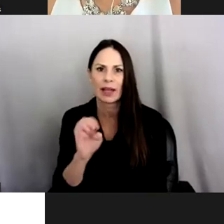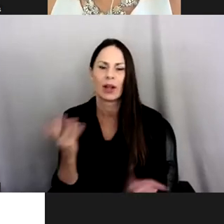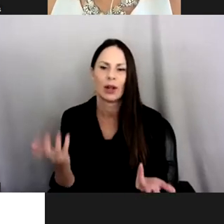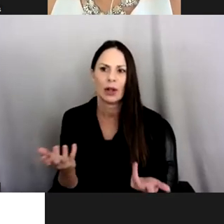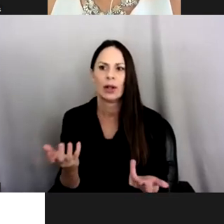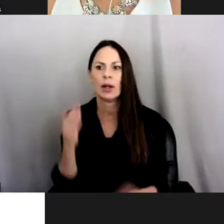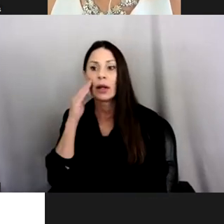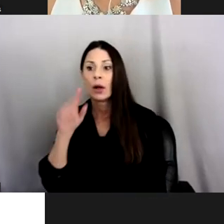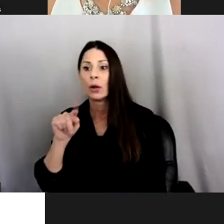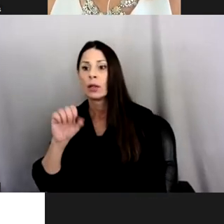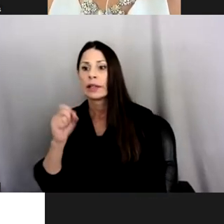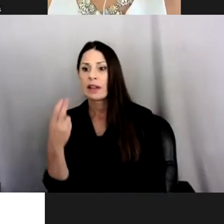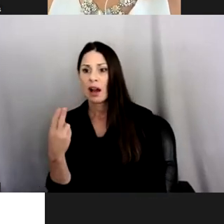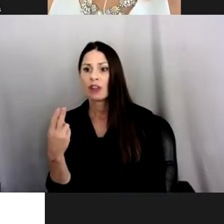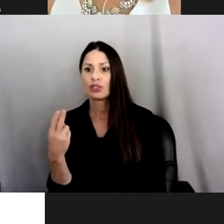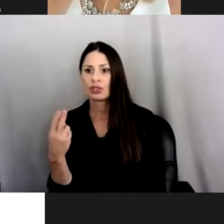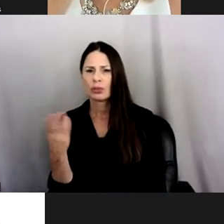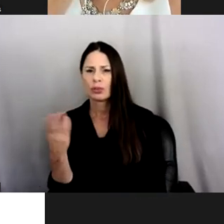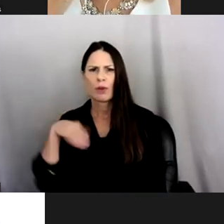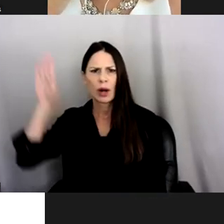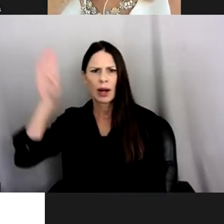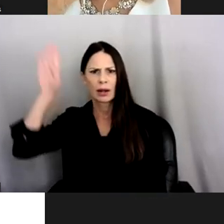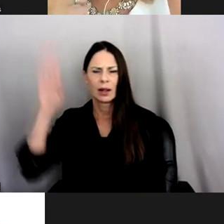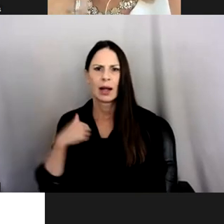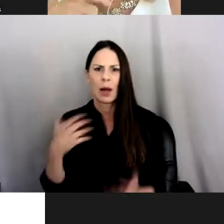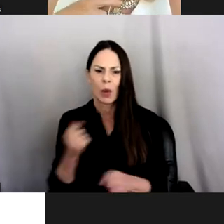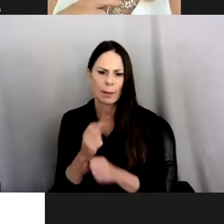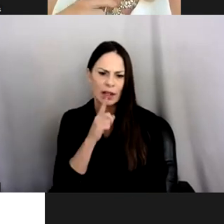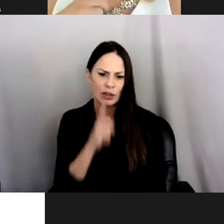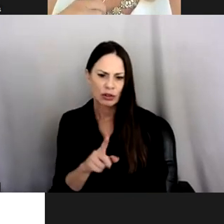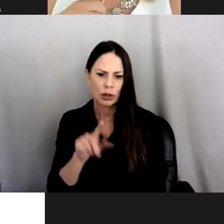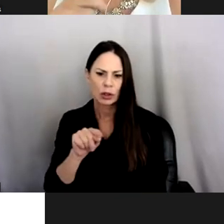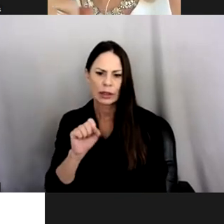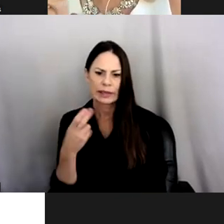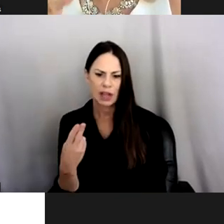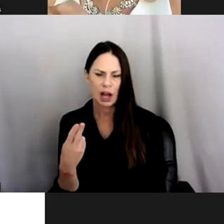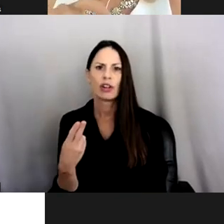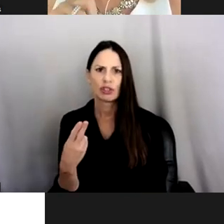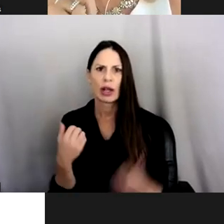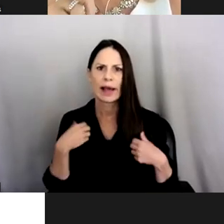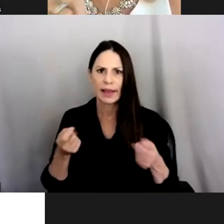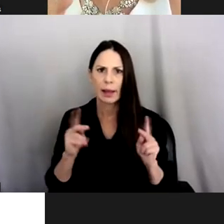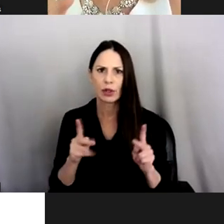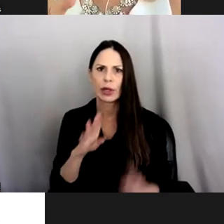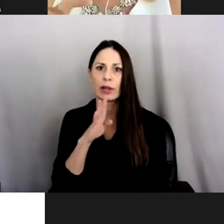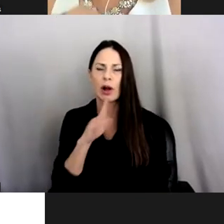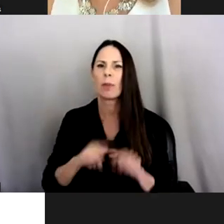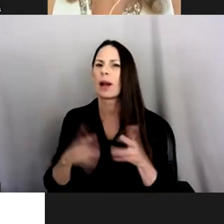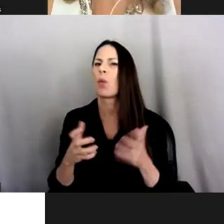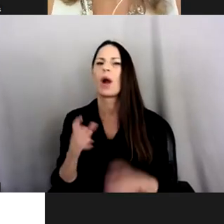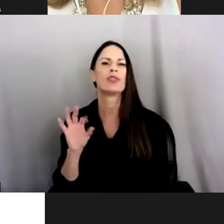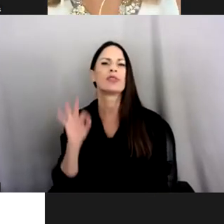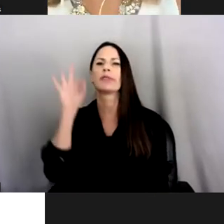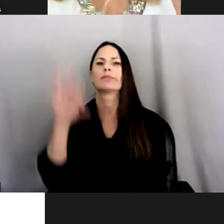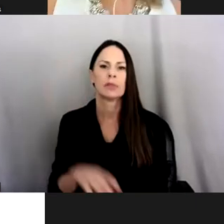Tosh, they've had their hand up and I want to make sure Tosh gets a chance to talk, but I want to throw that on your radar. Yeah, yes, please,